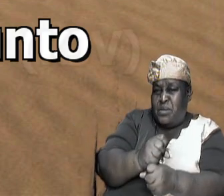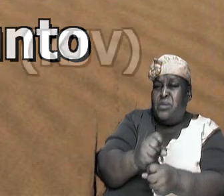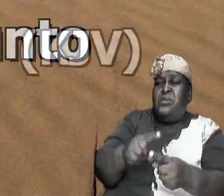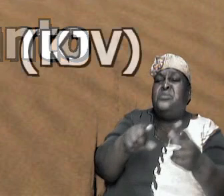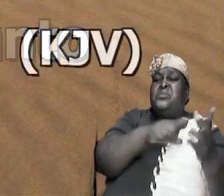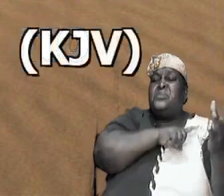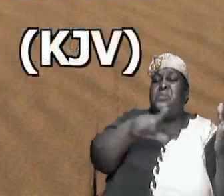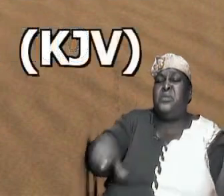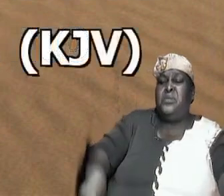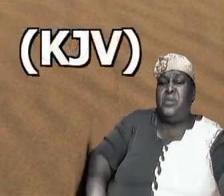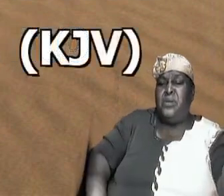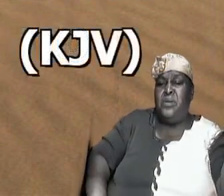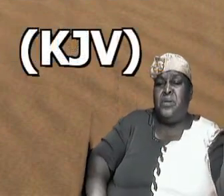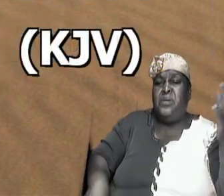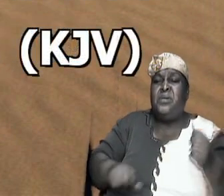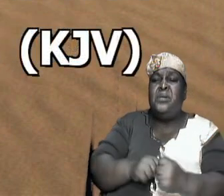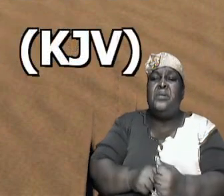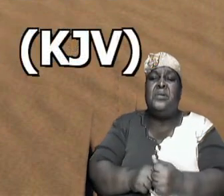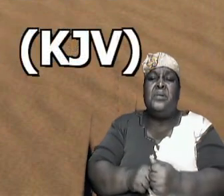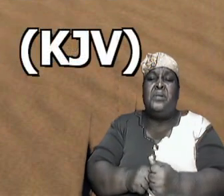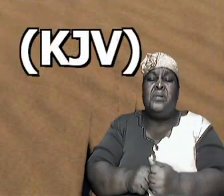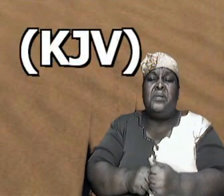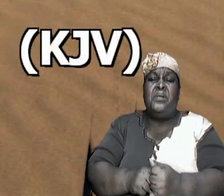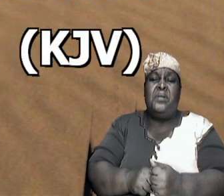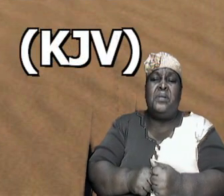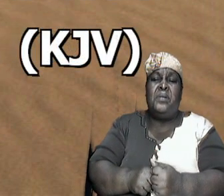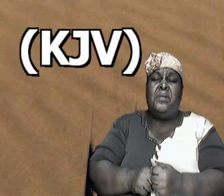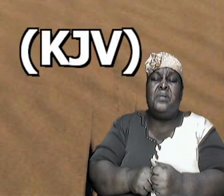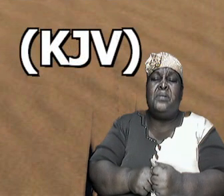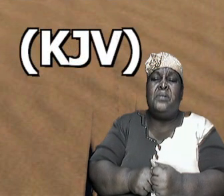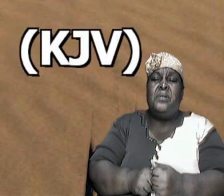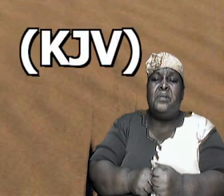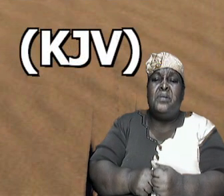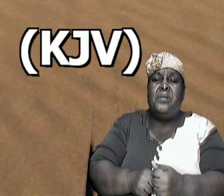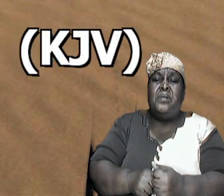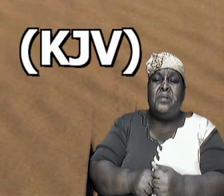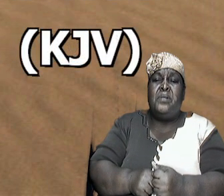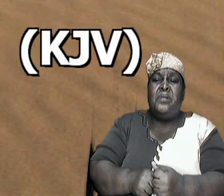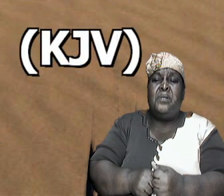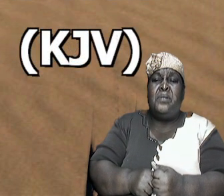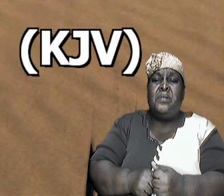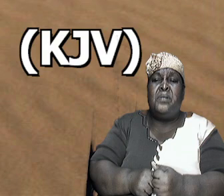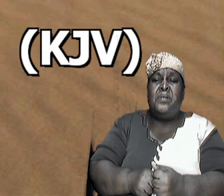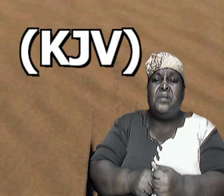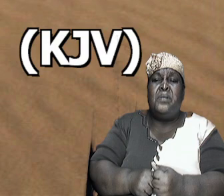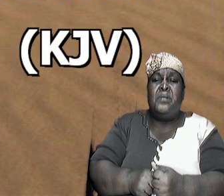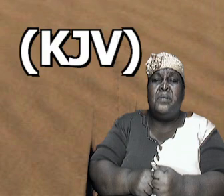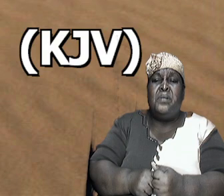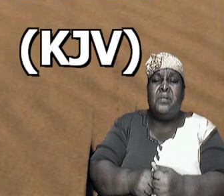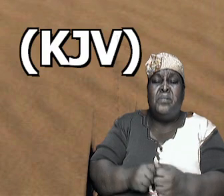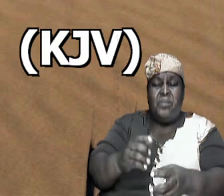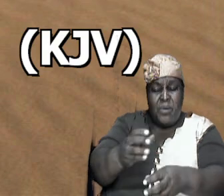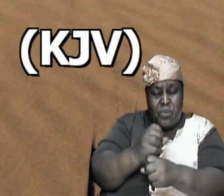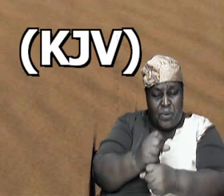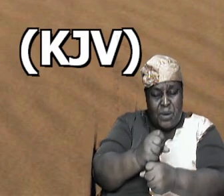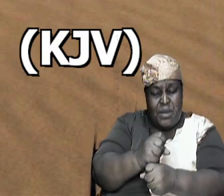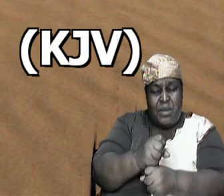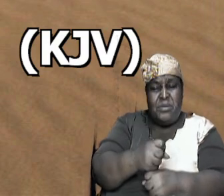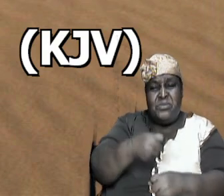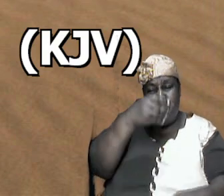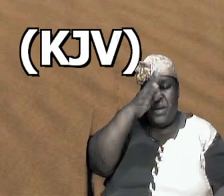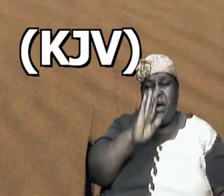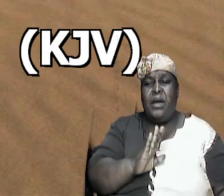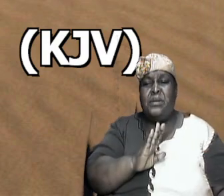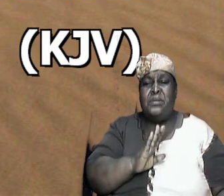Lord. With purpose of heart, the scripture said, they would cleave unto the Lord. And this is a